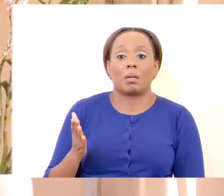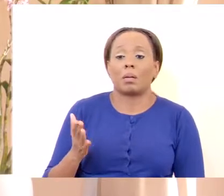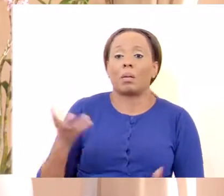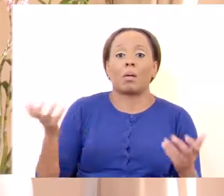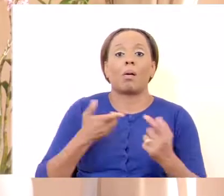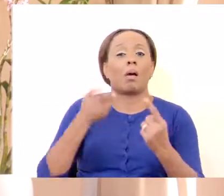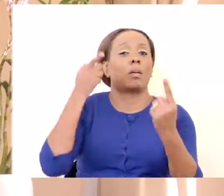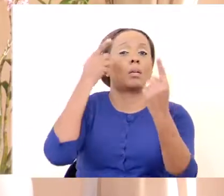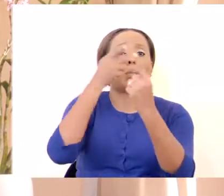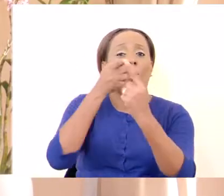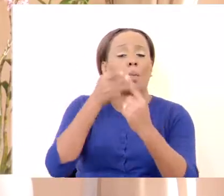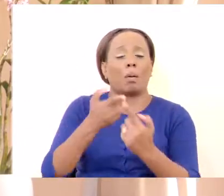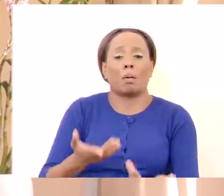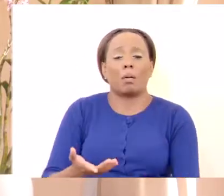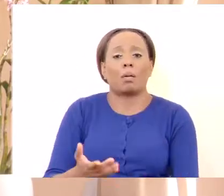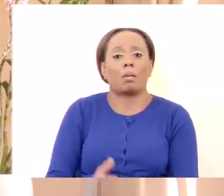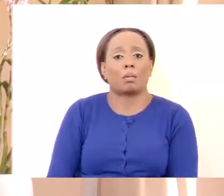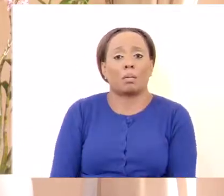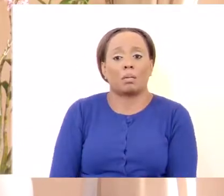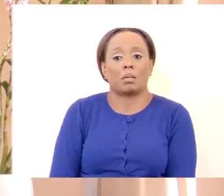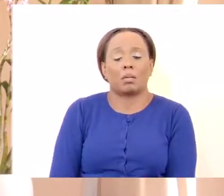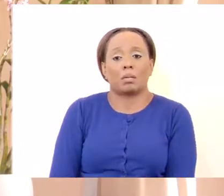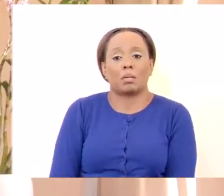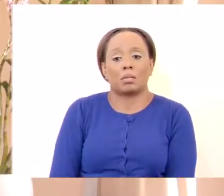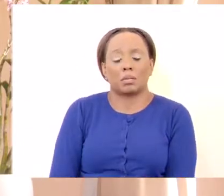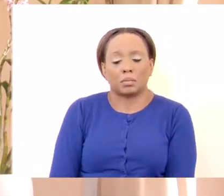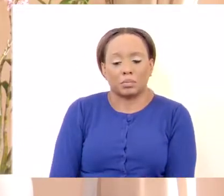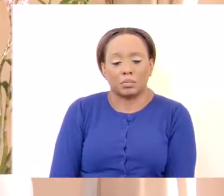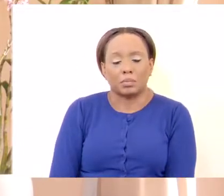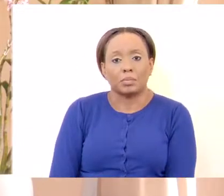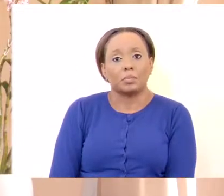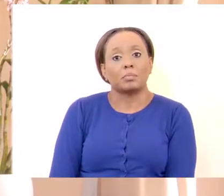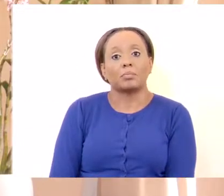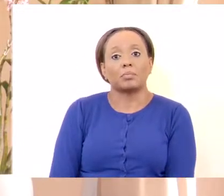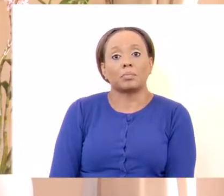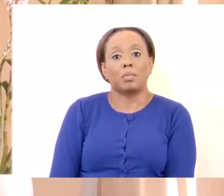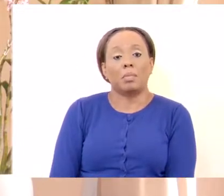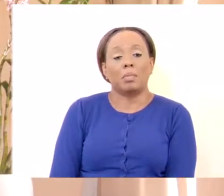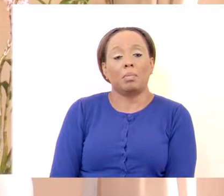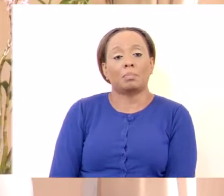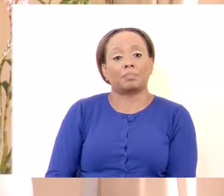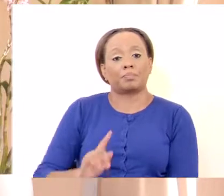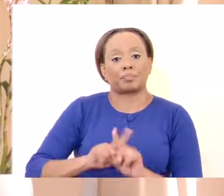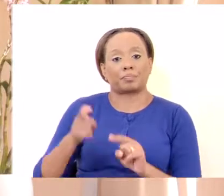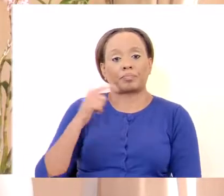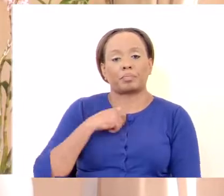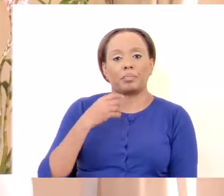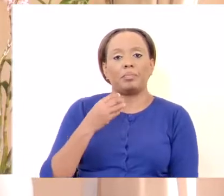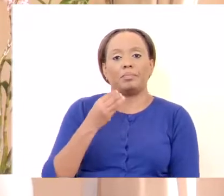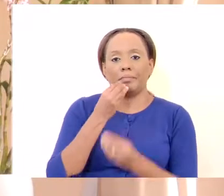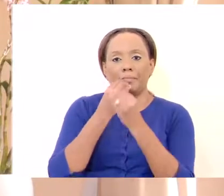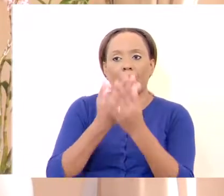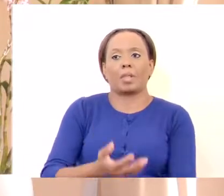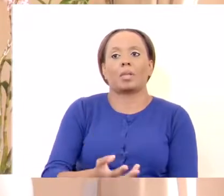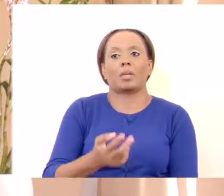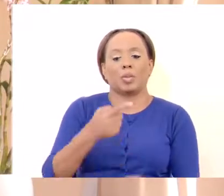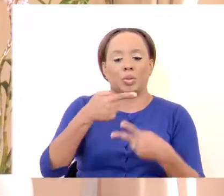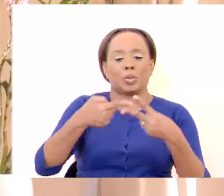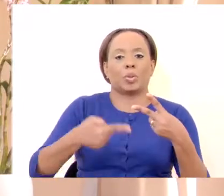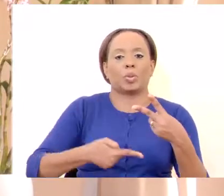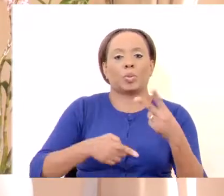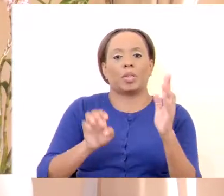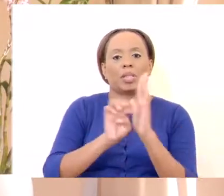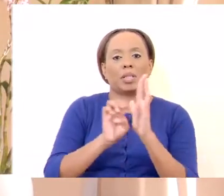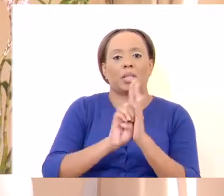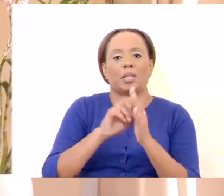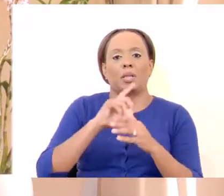produce them. But I can give you 2 examples of information